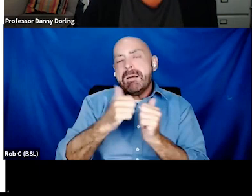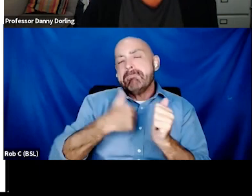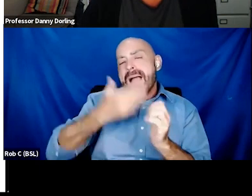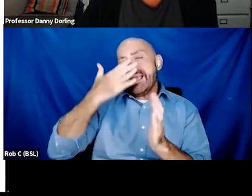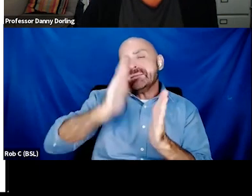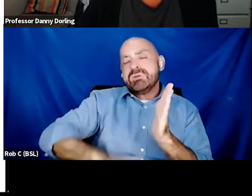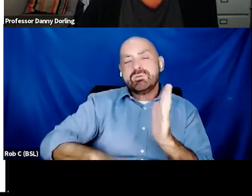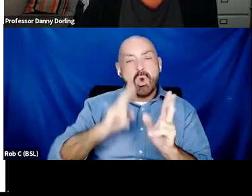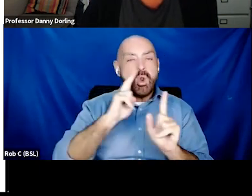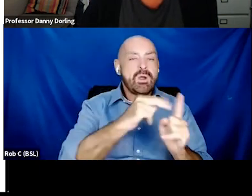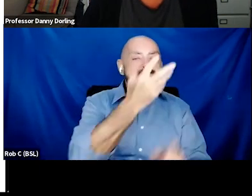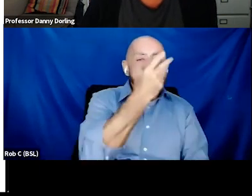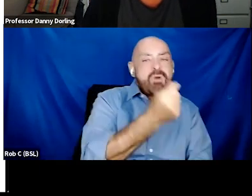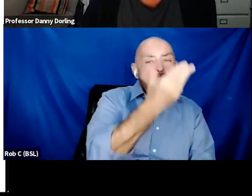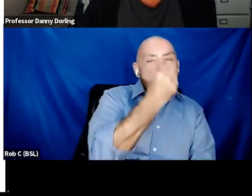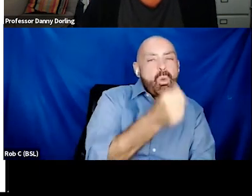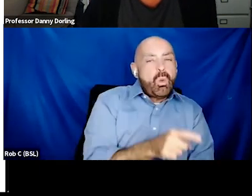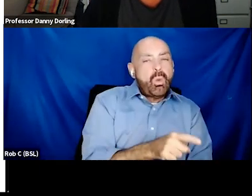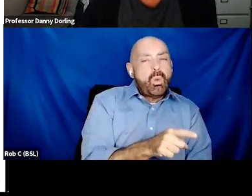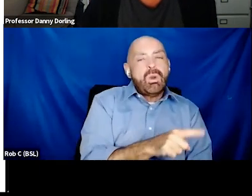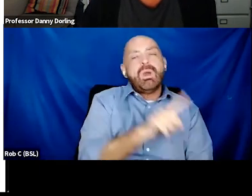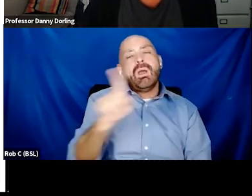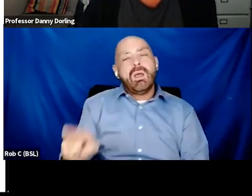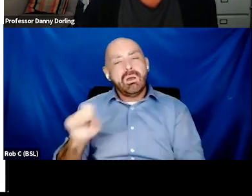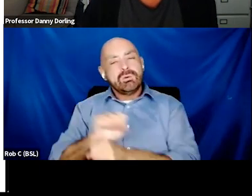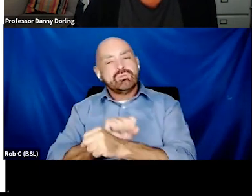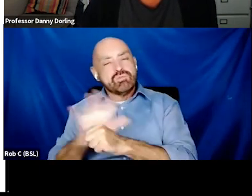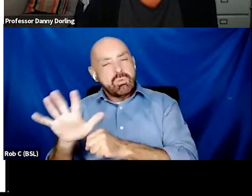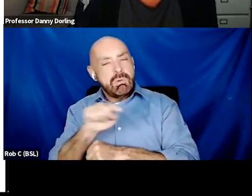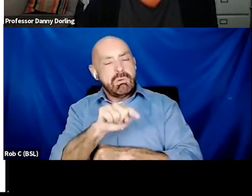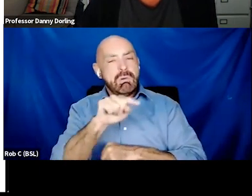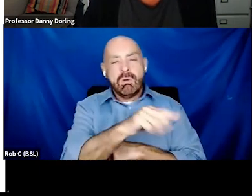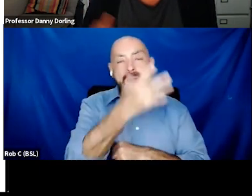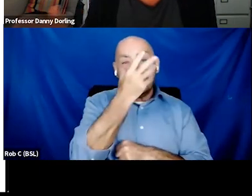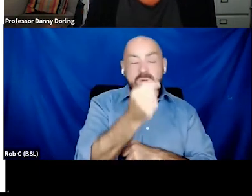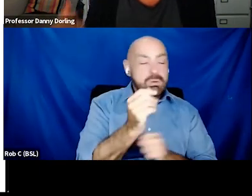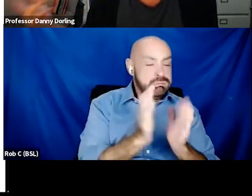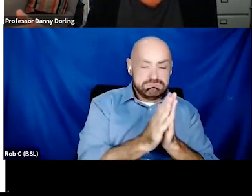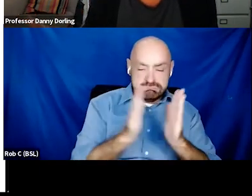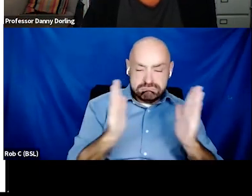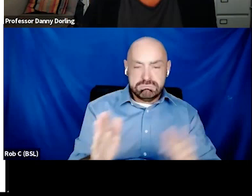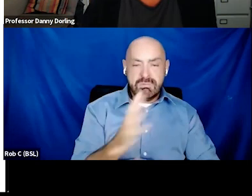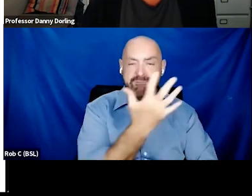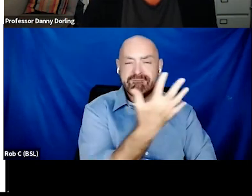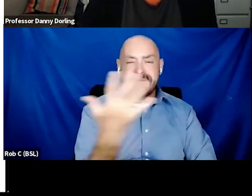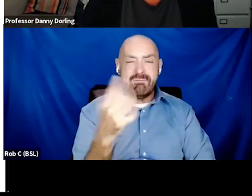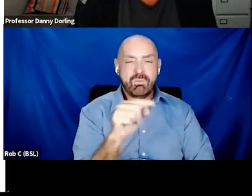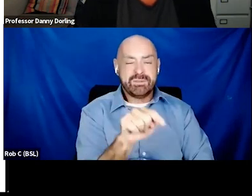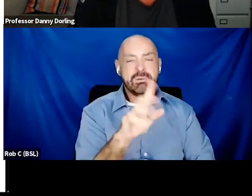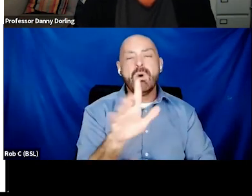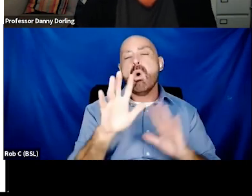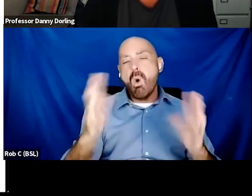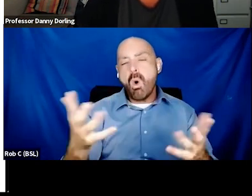at flu pandemics. You know, that's largely over in a matter of weeks, unless you're unlucky and get a second wave.